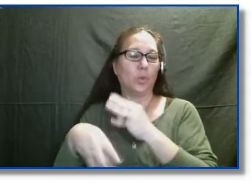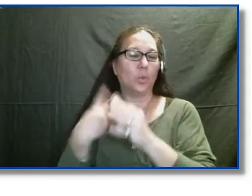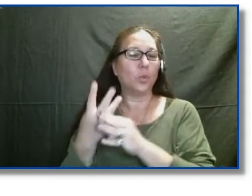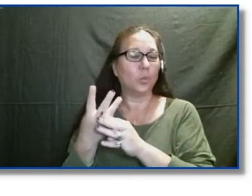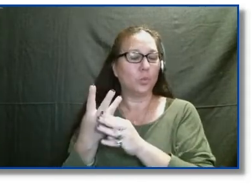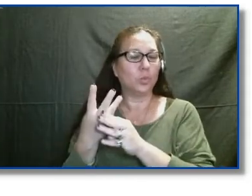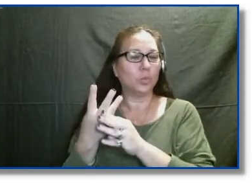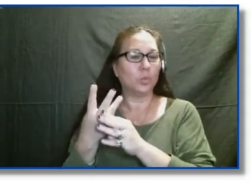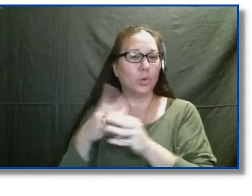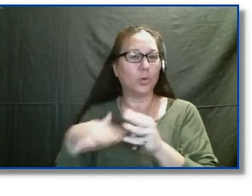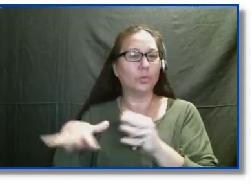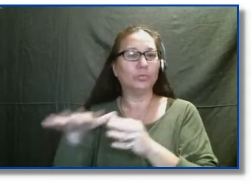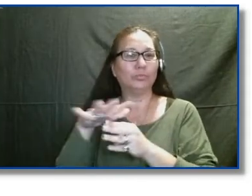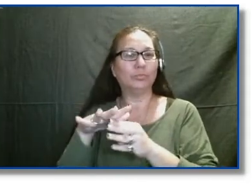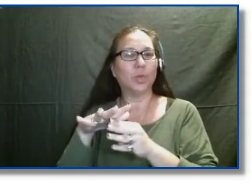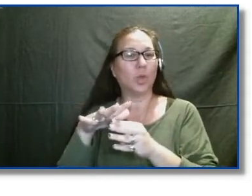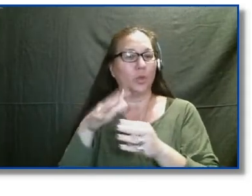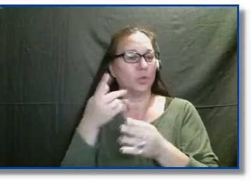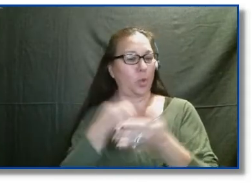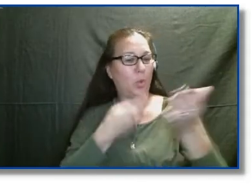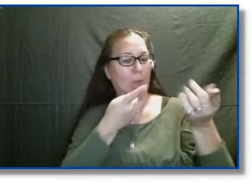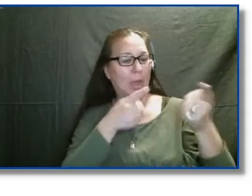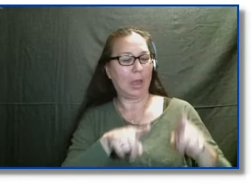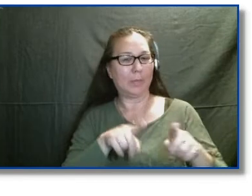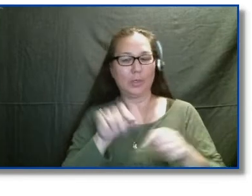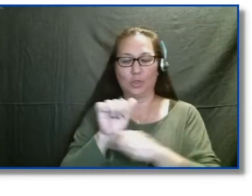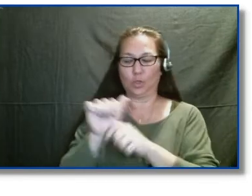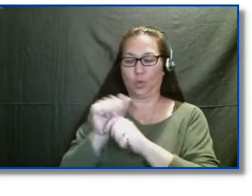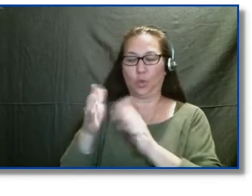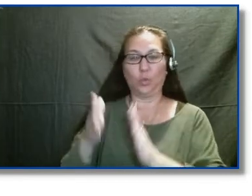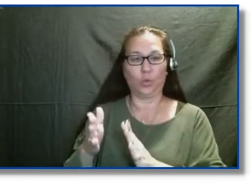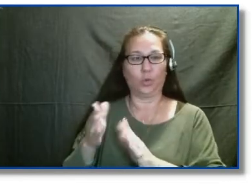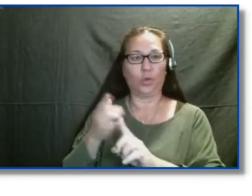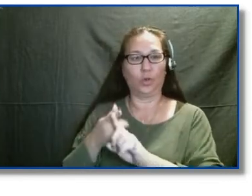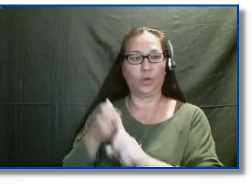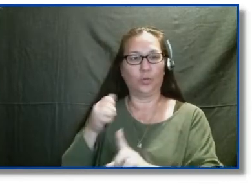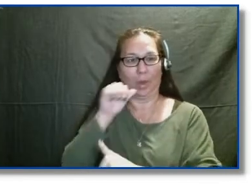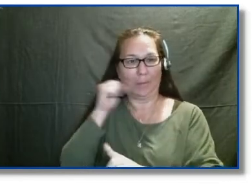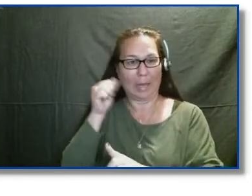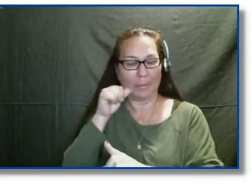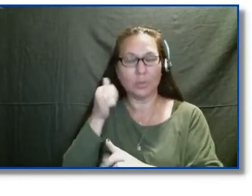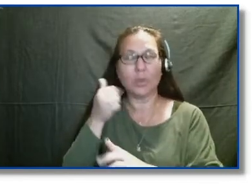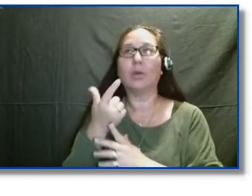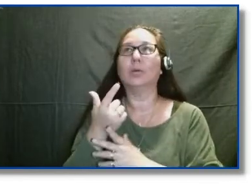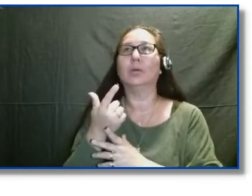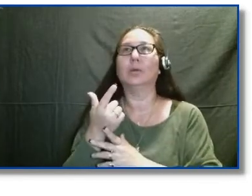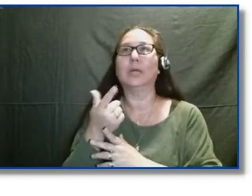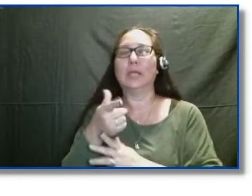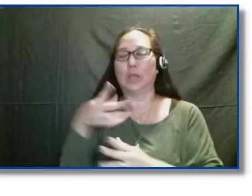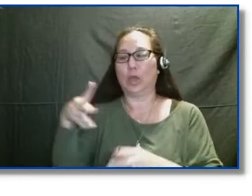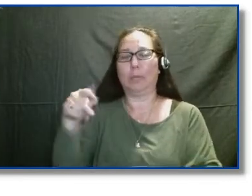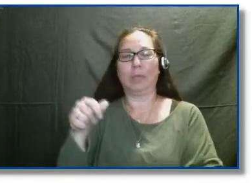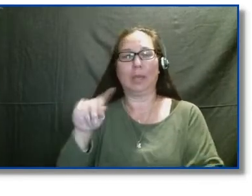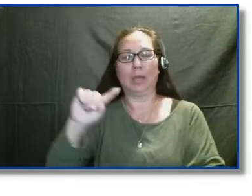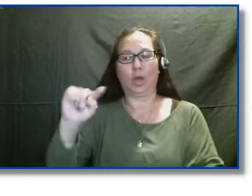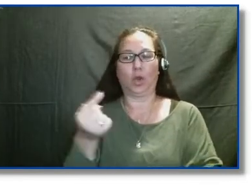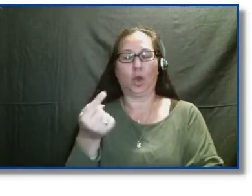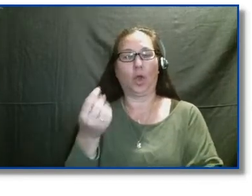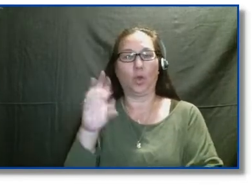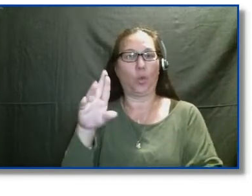What happens is that the workers are paid only $1 or